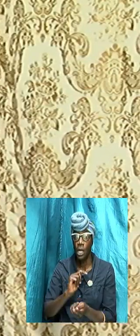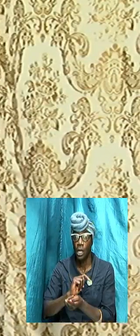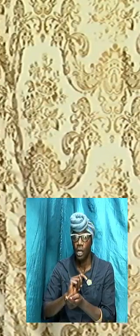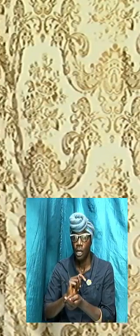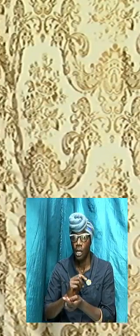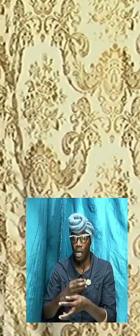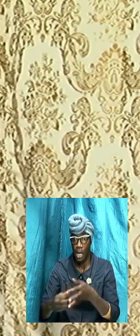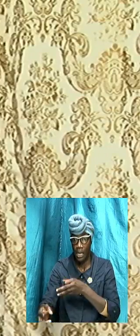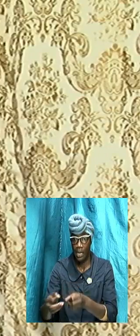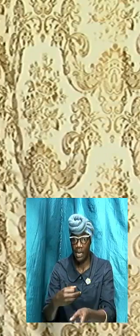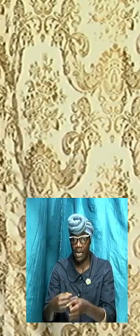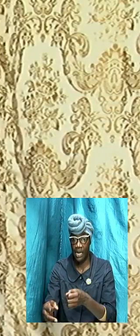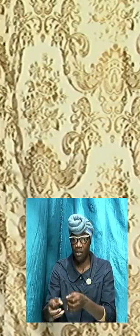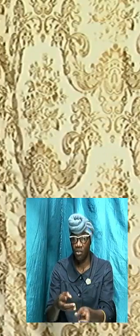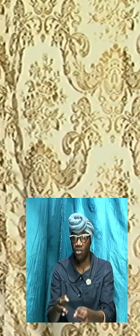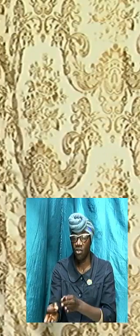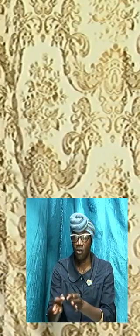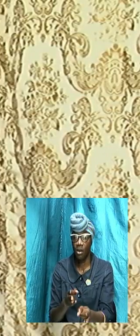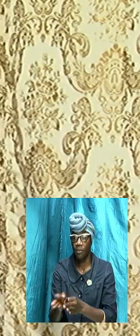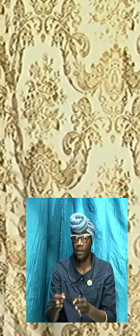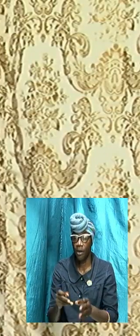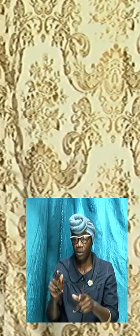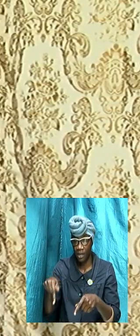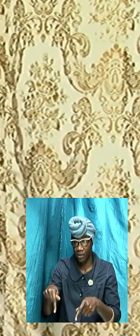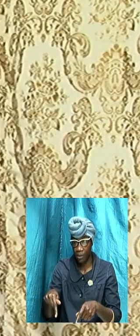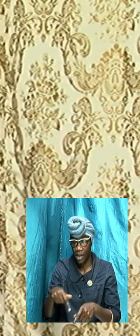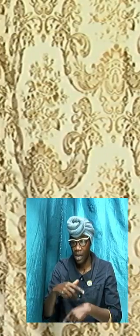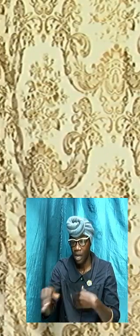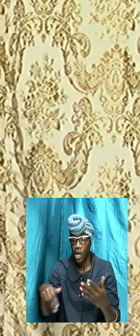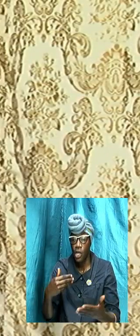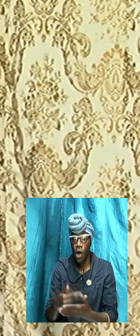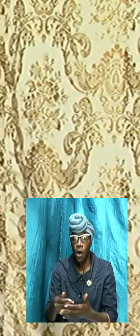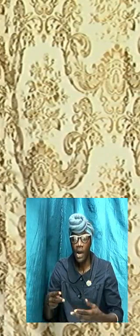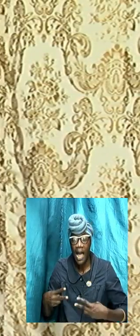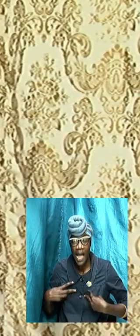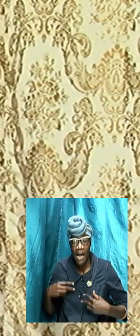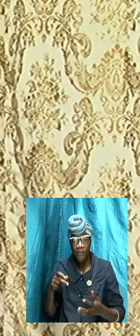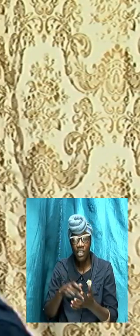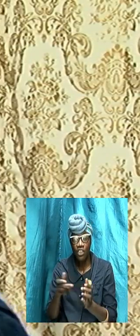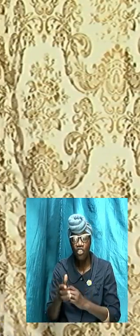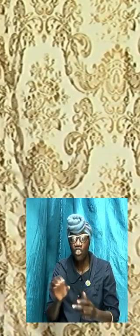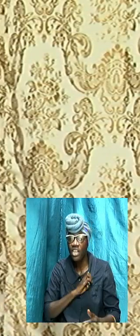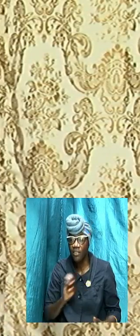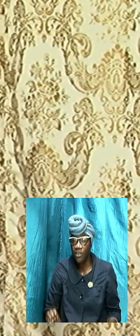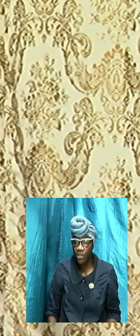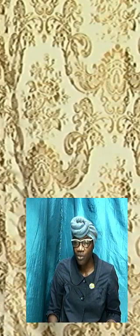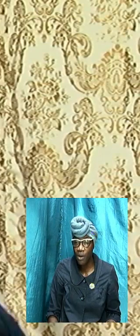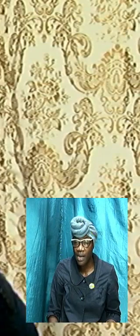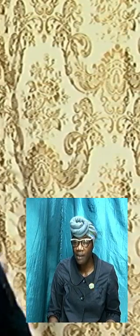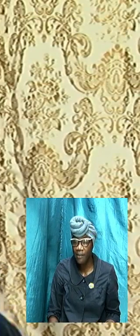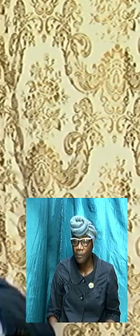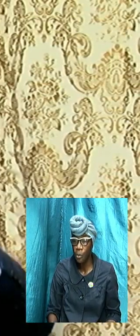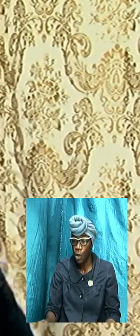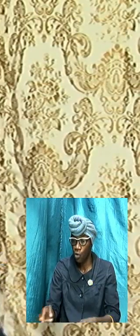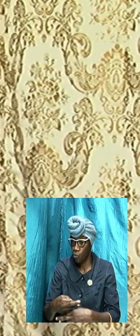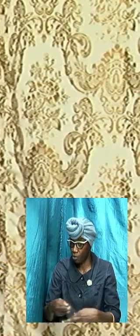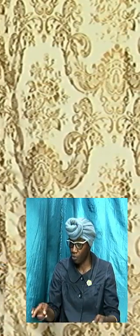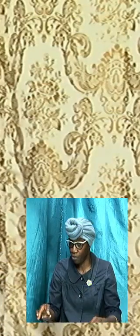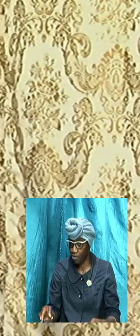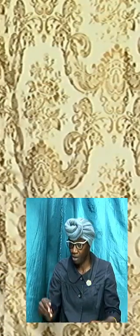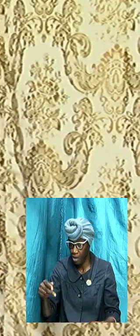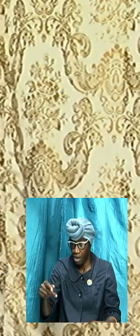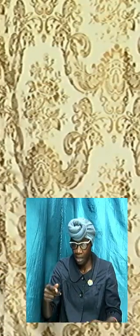with all I have endured for Jesus Christ, if there is not a resurrection and a heavenly reward beyond this